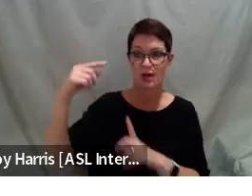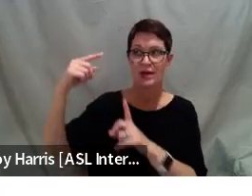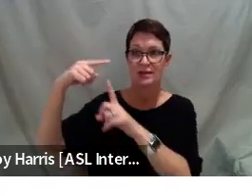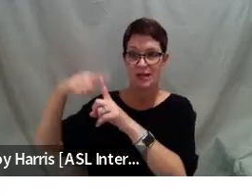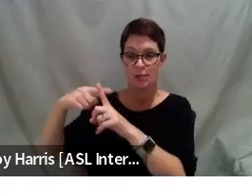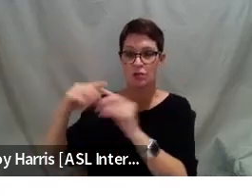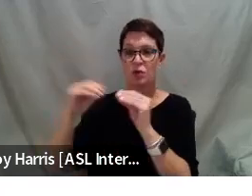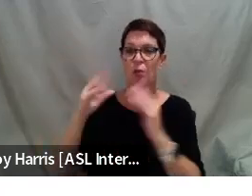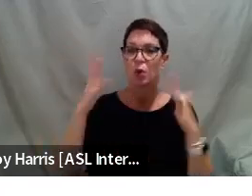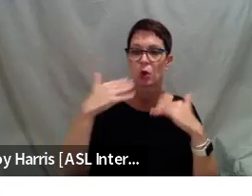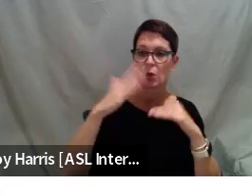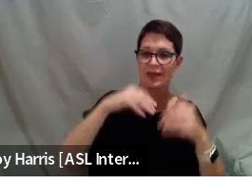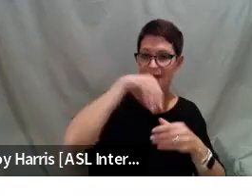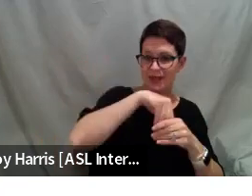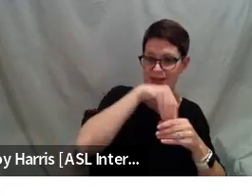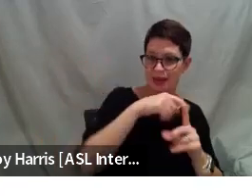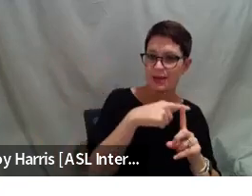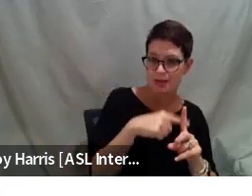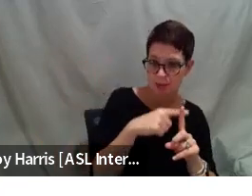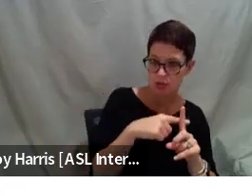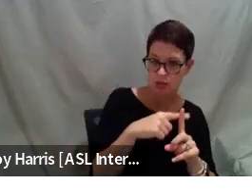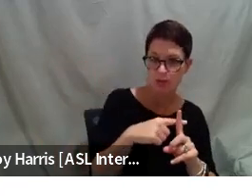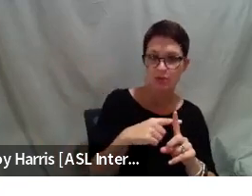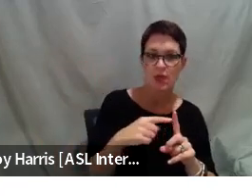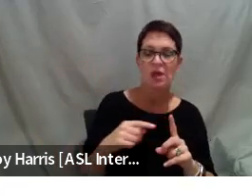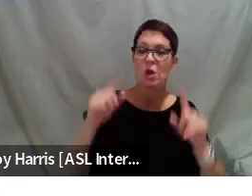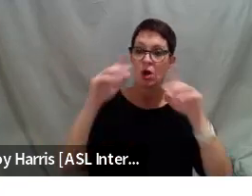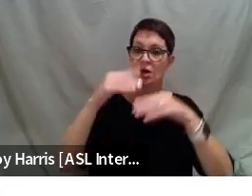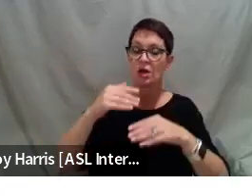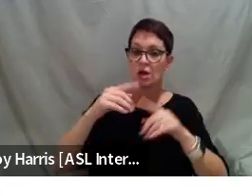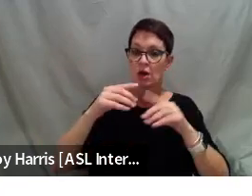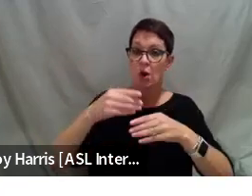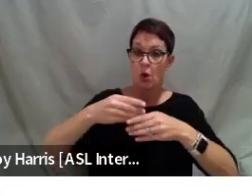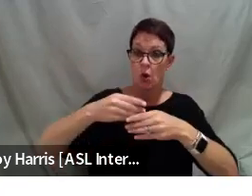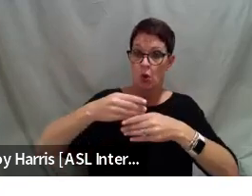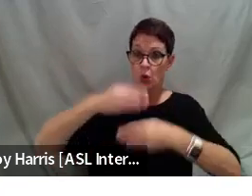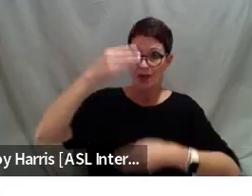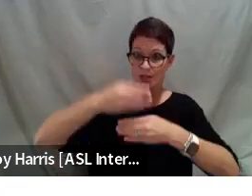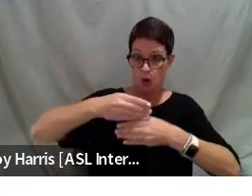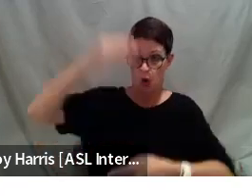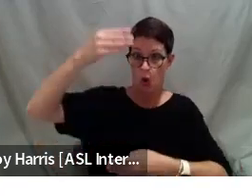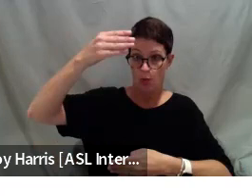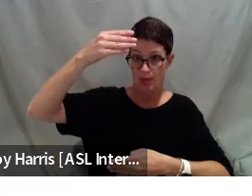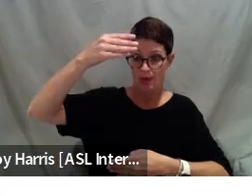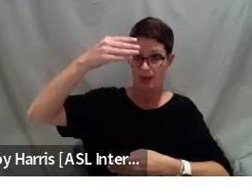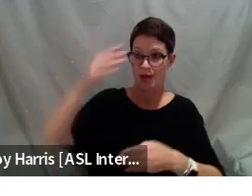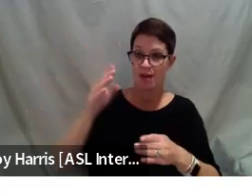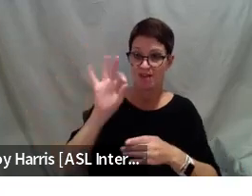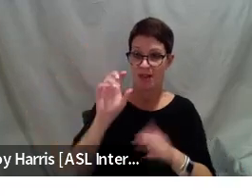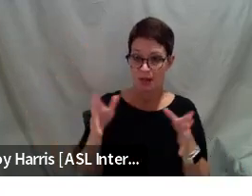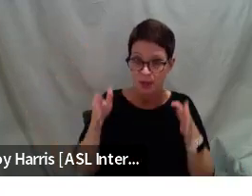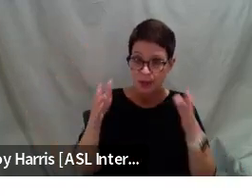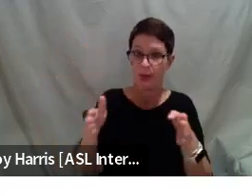temperatures. If you place a fan in an open window to move the cool air